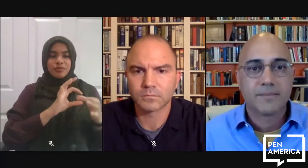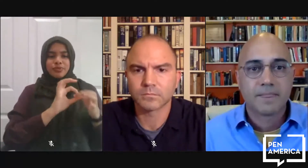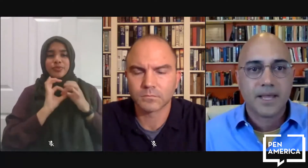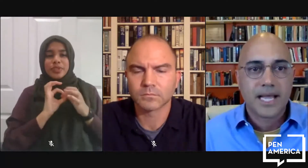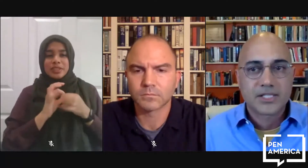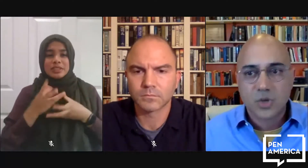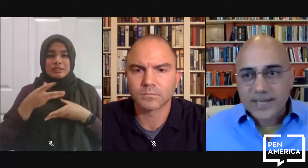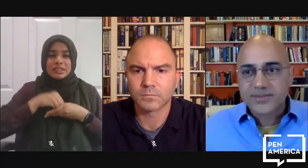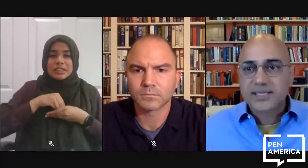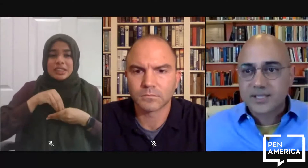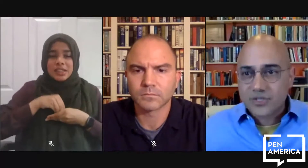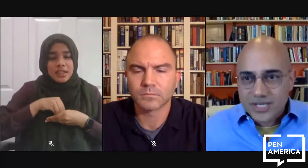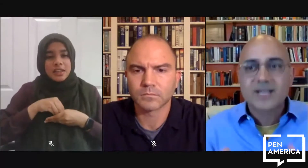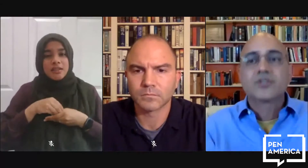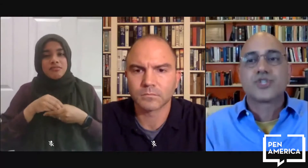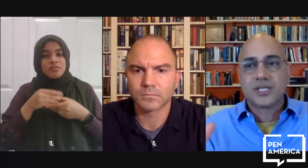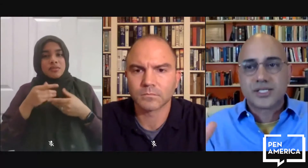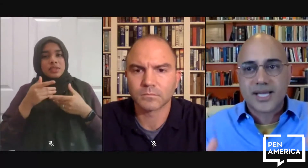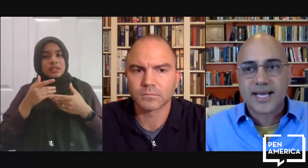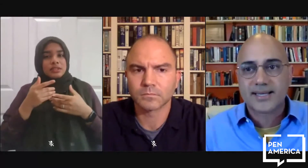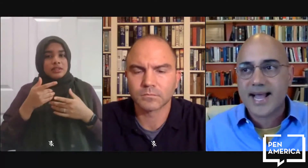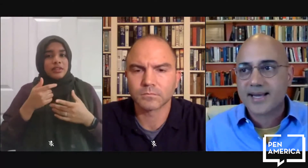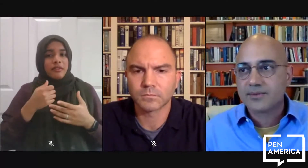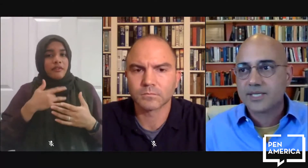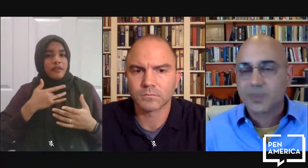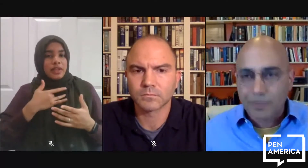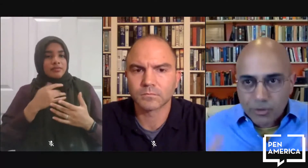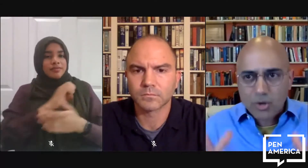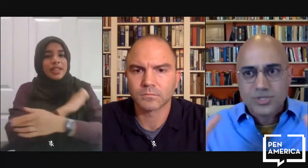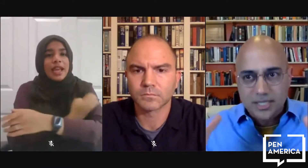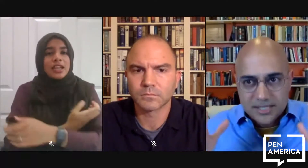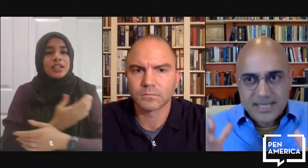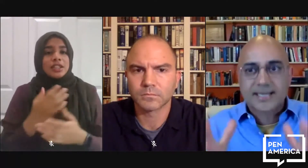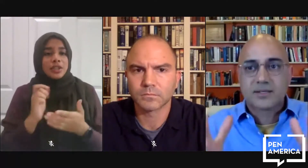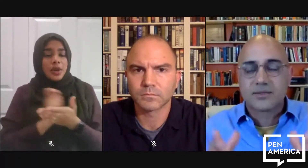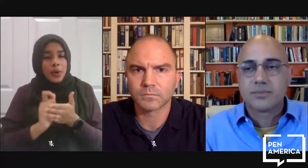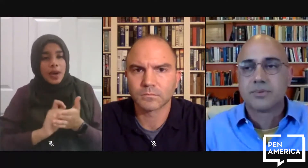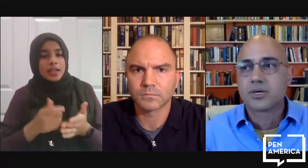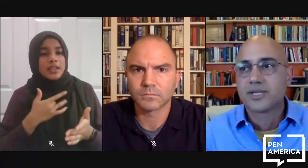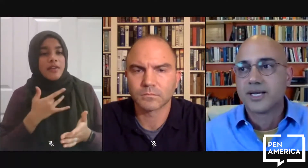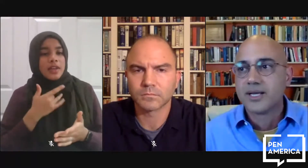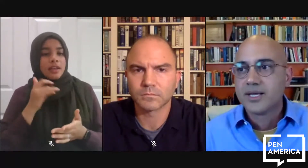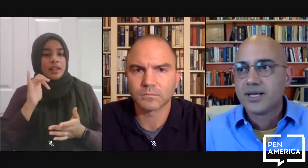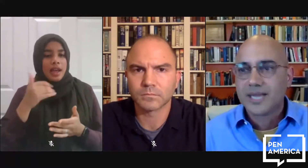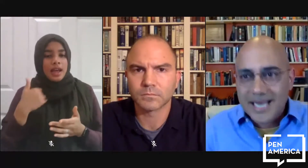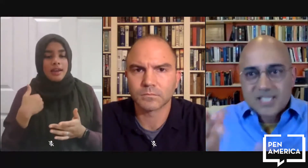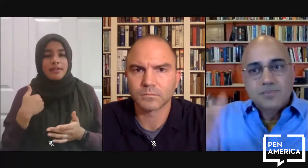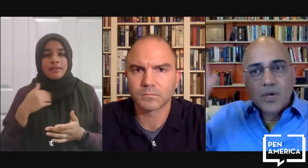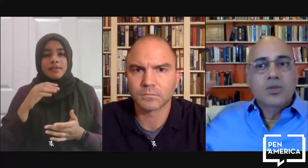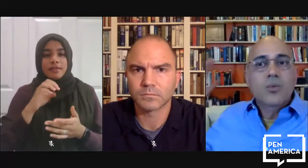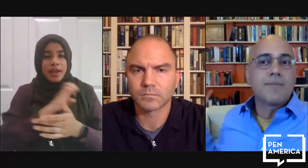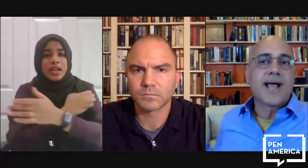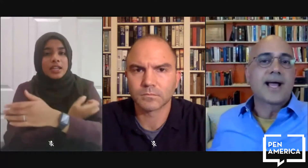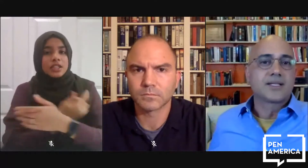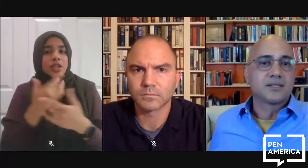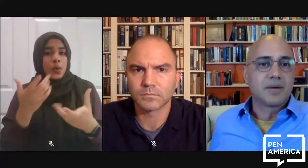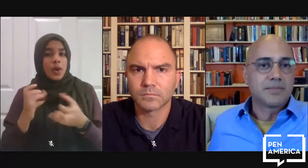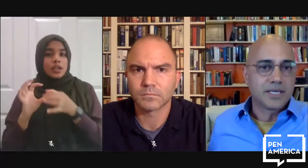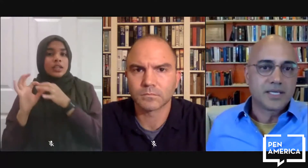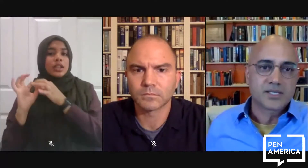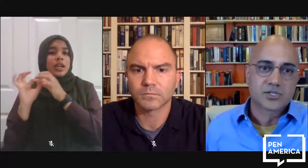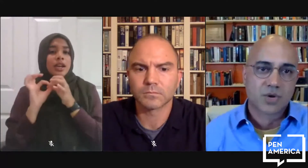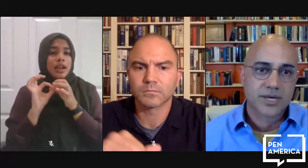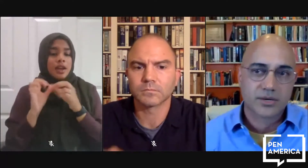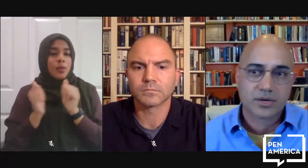write. And so I think that there's an energy inside that, in the prose and inside the book, that connects me all the way back to